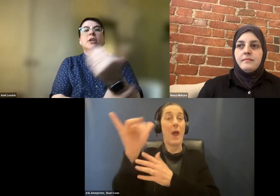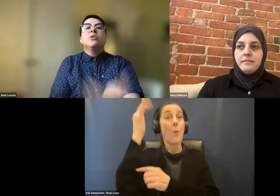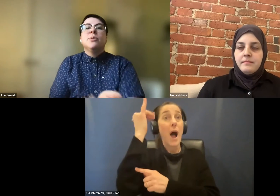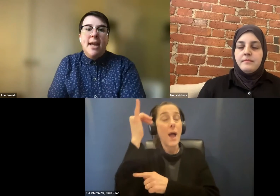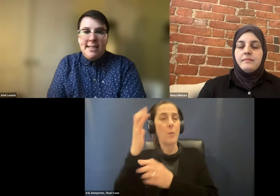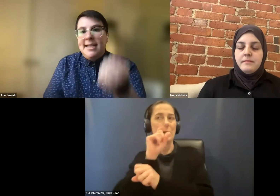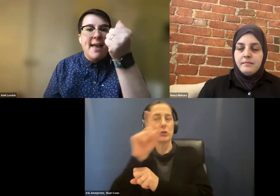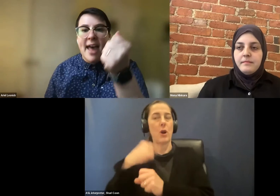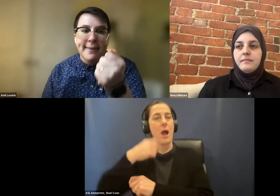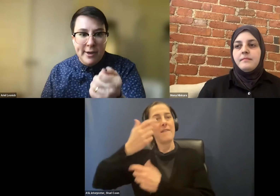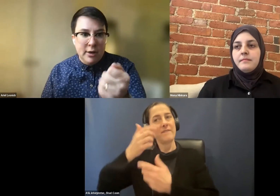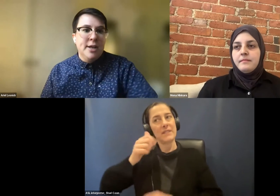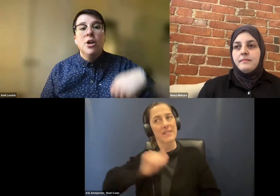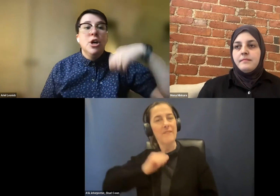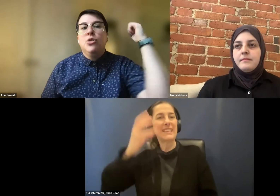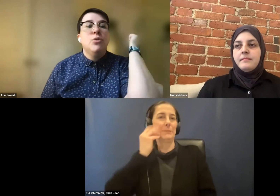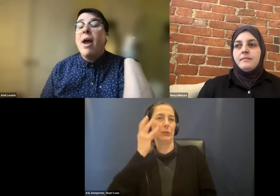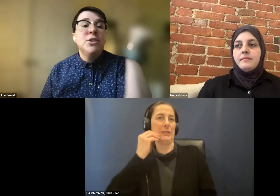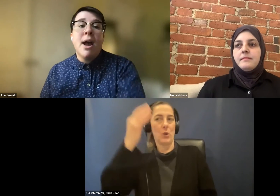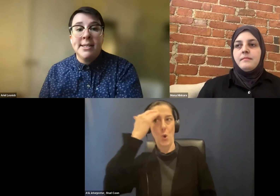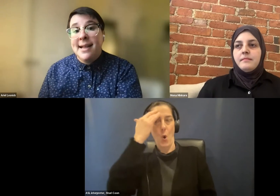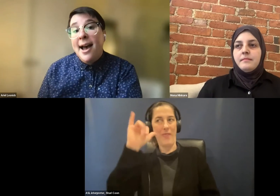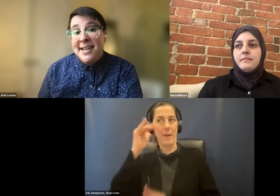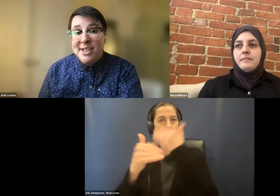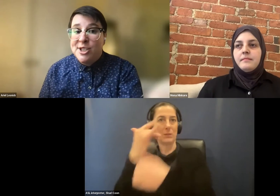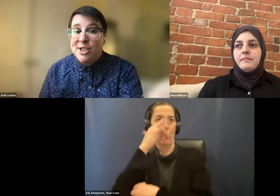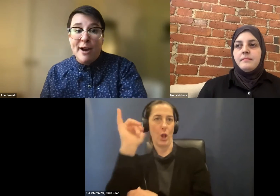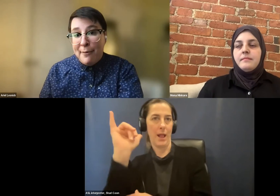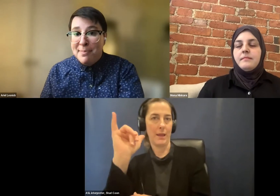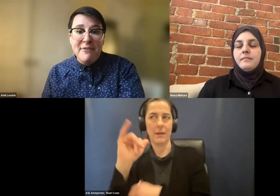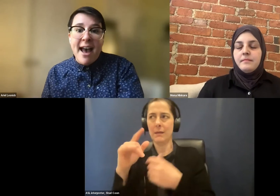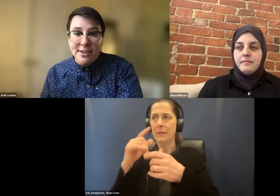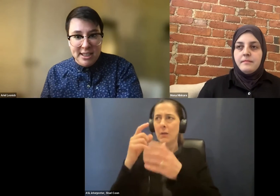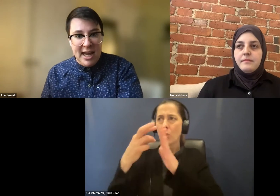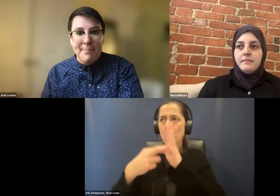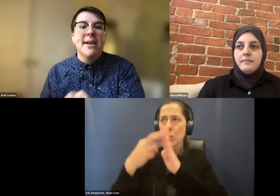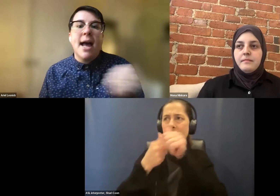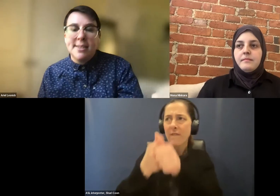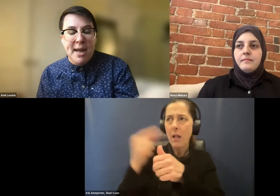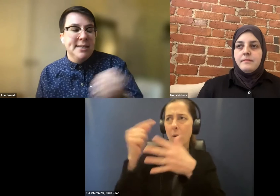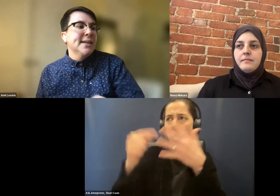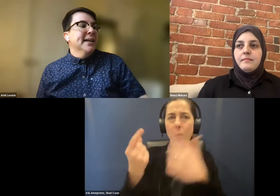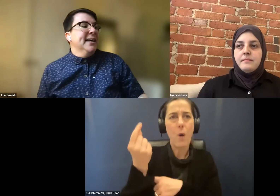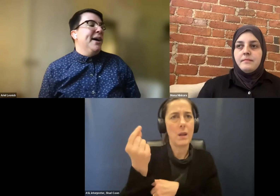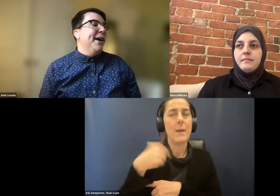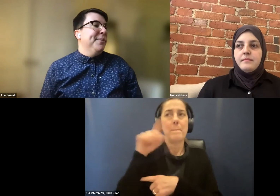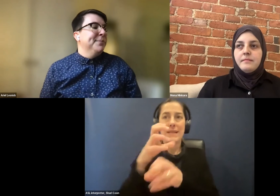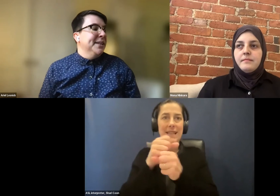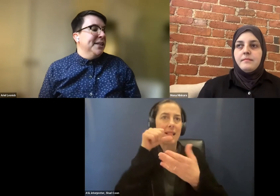them, here's what it's like to get that letter, and when do I decide to share that with my faculty and my